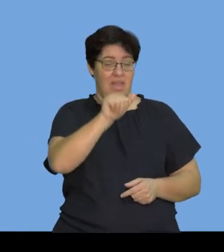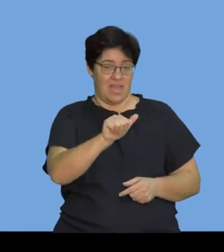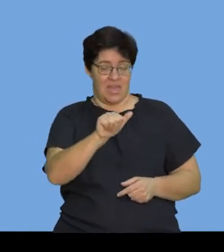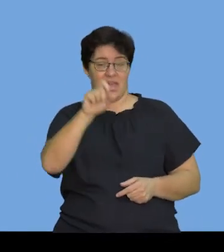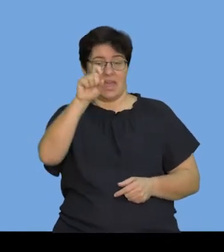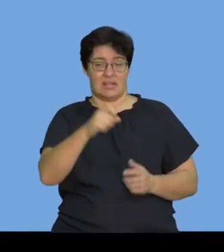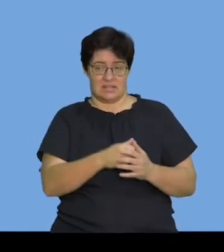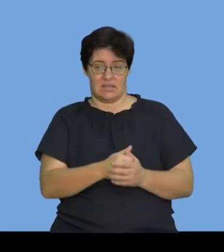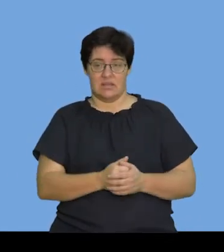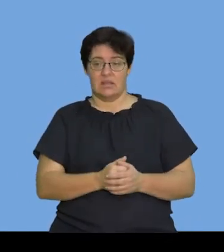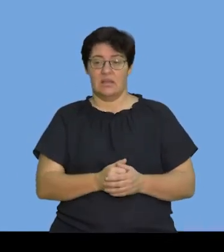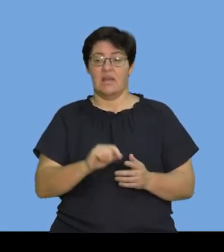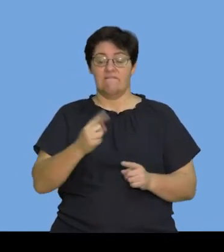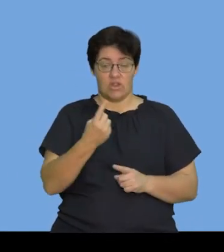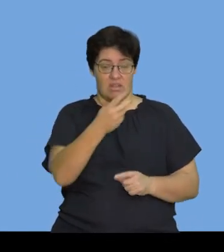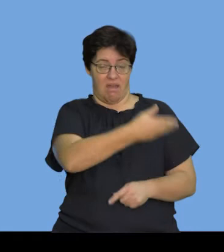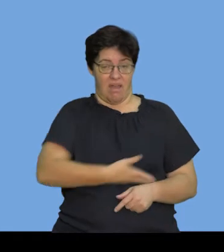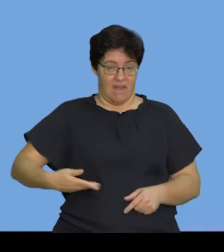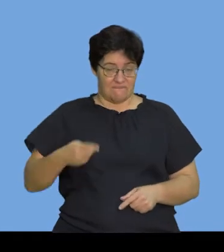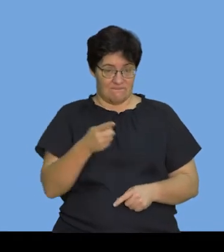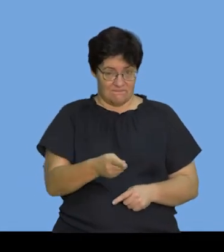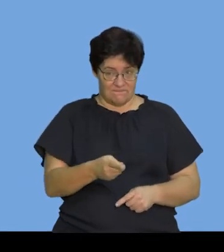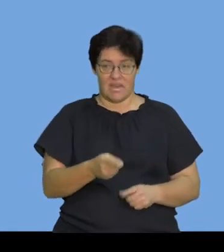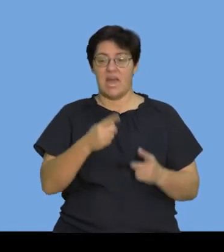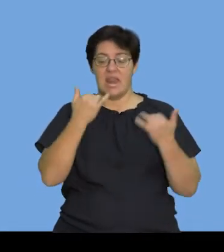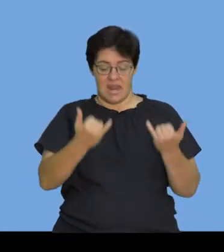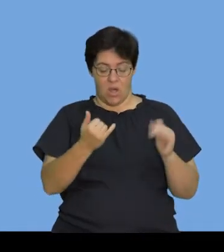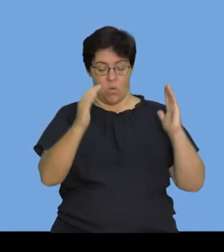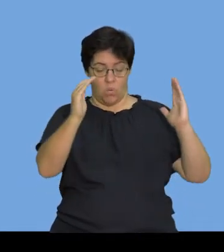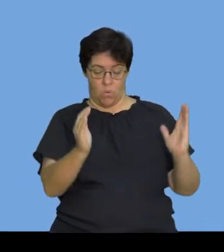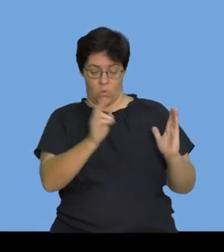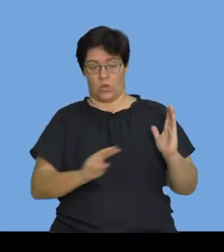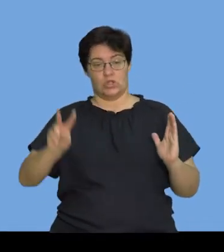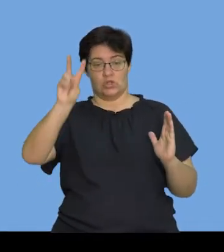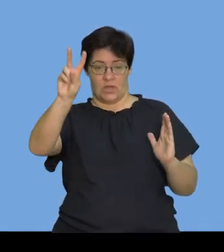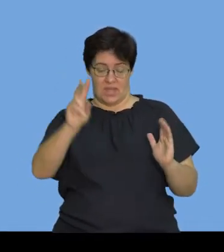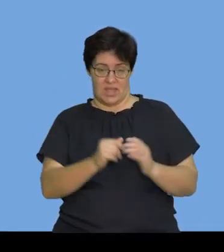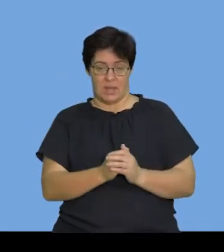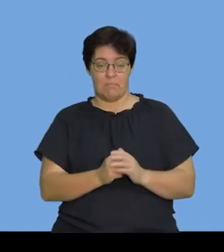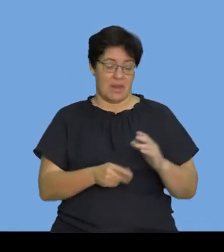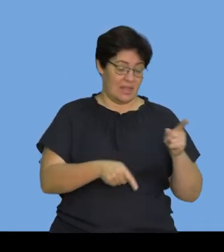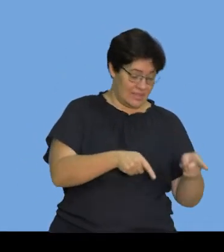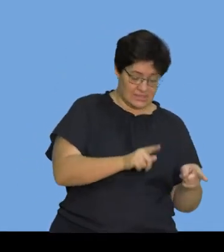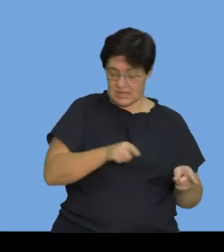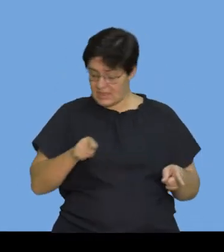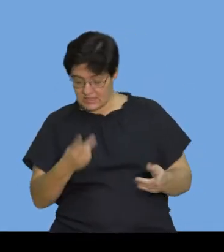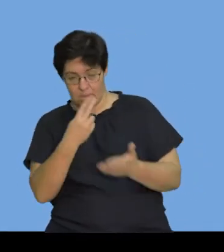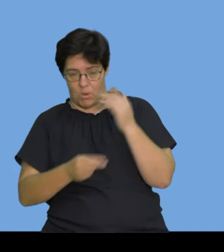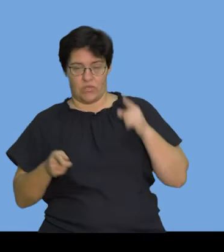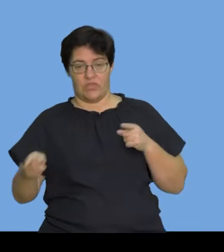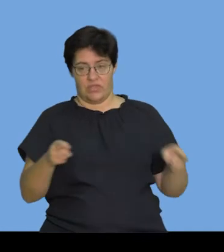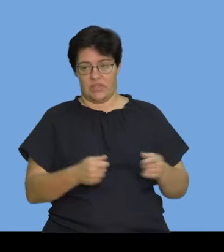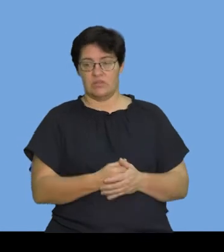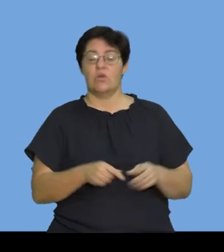a. Firstly, you half it, and then you square it, and then add it on both sides. So this will be the same as